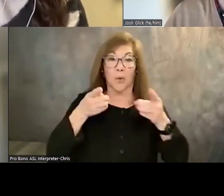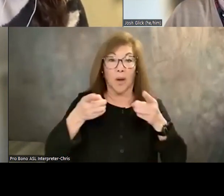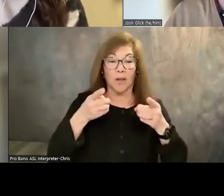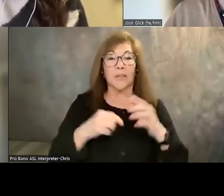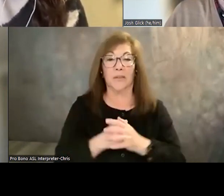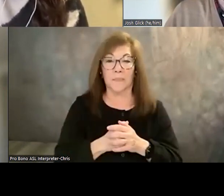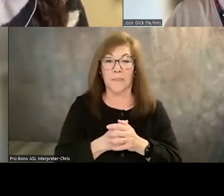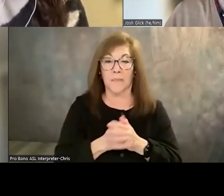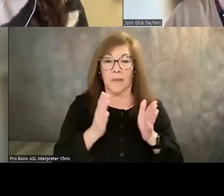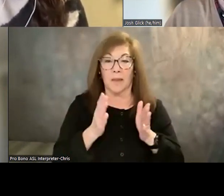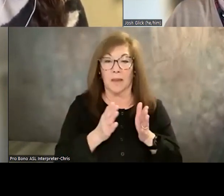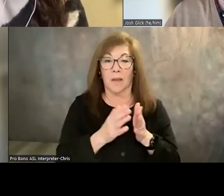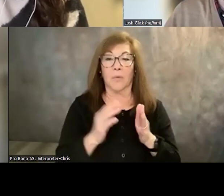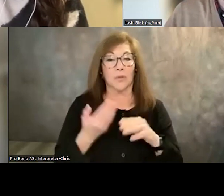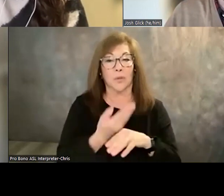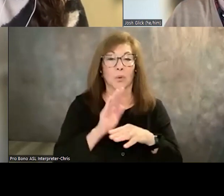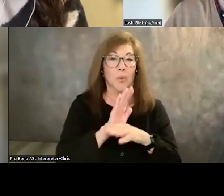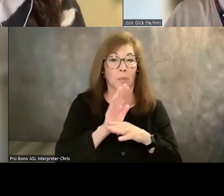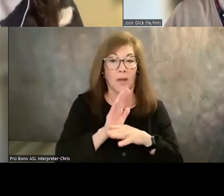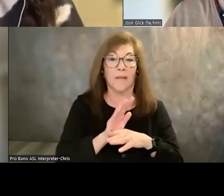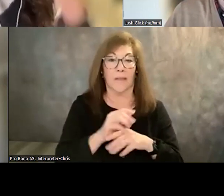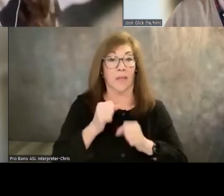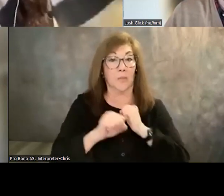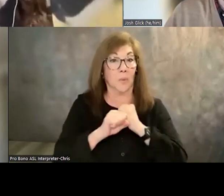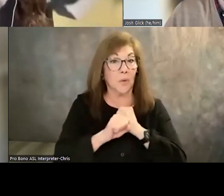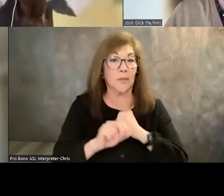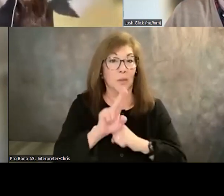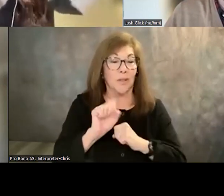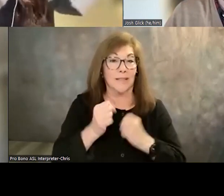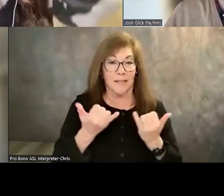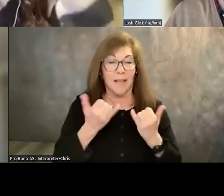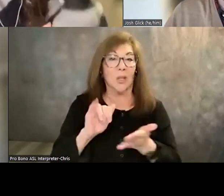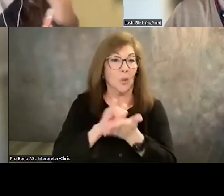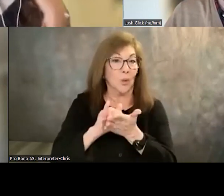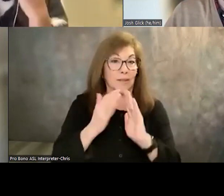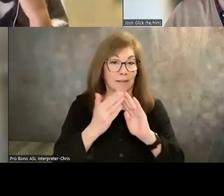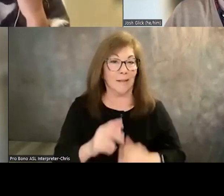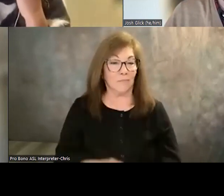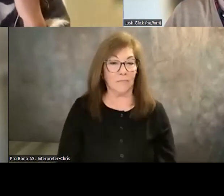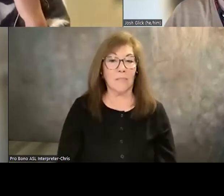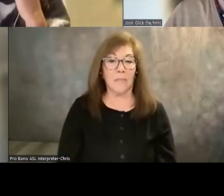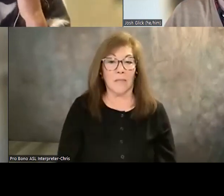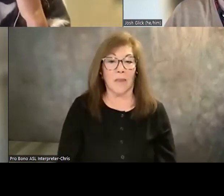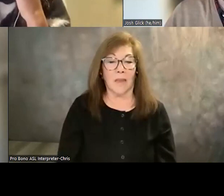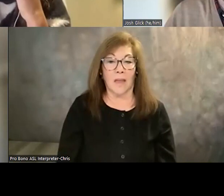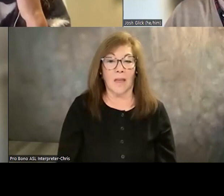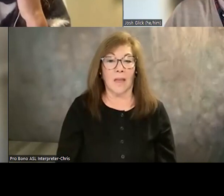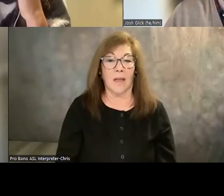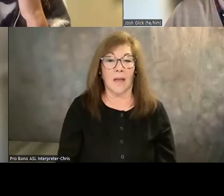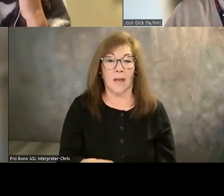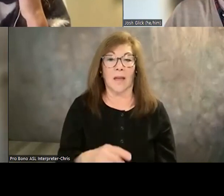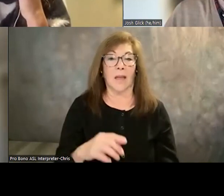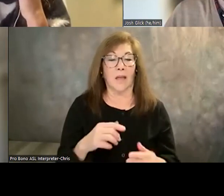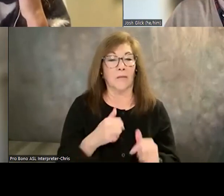which is a new film which premieres in the US today, in New York City at IFC Center. It follows the